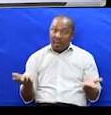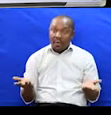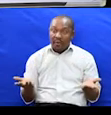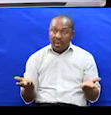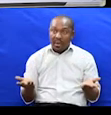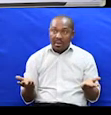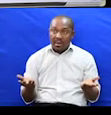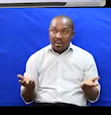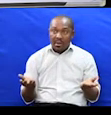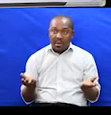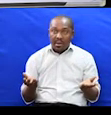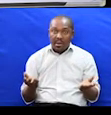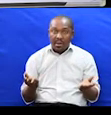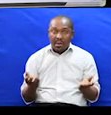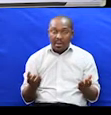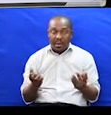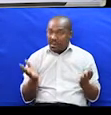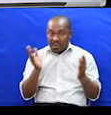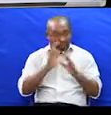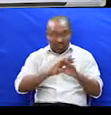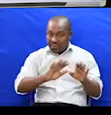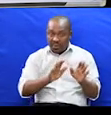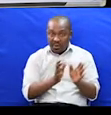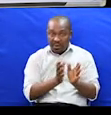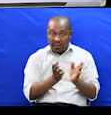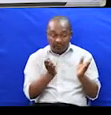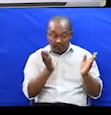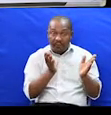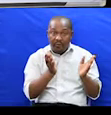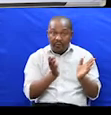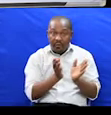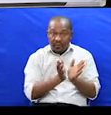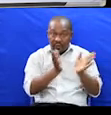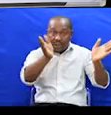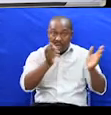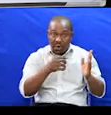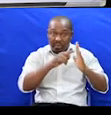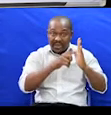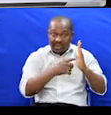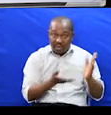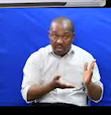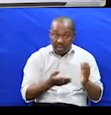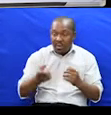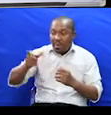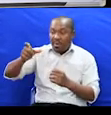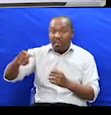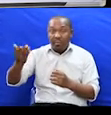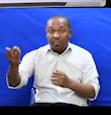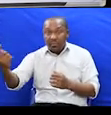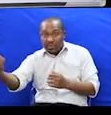the journey was not finished over there. Other scientists came to start where J.J. Thomson finished.